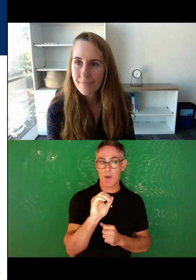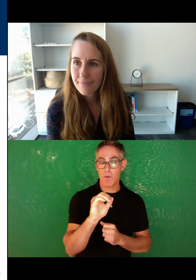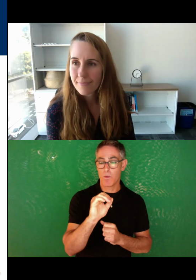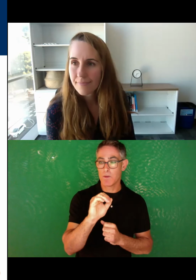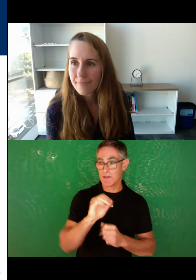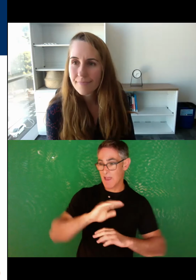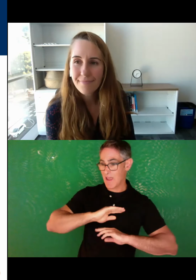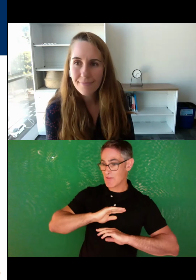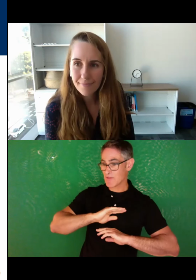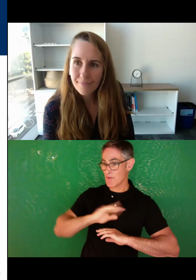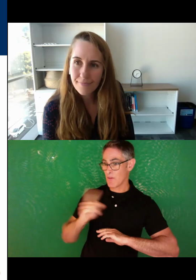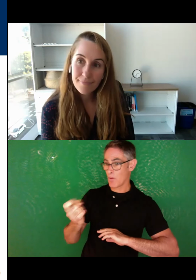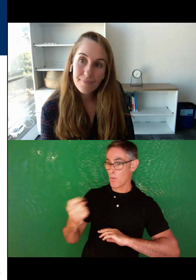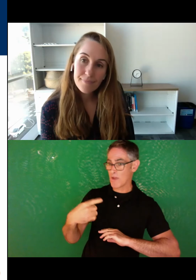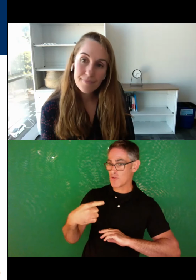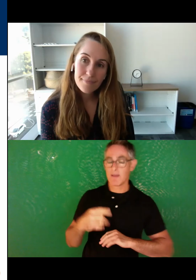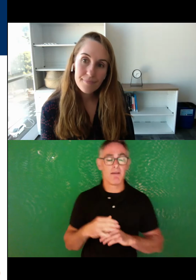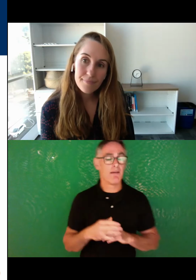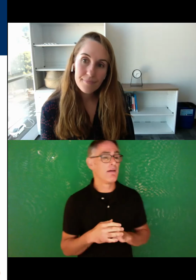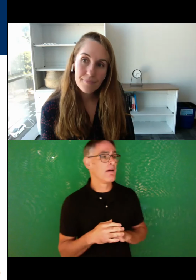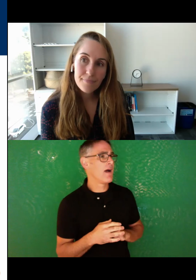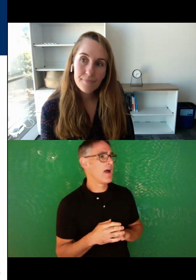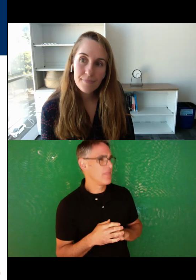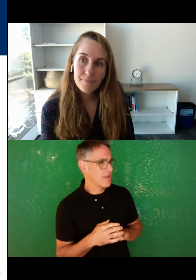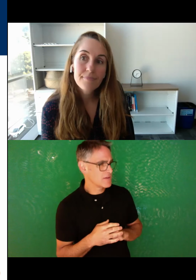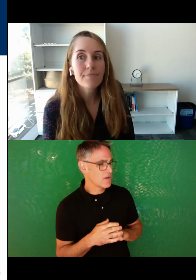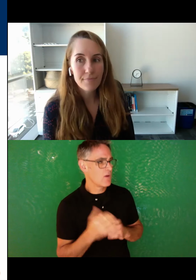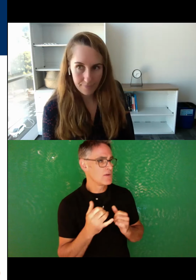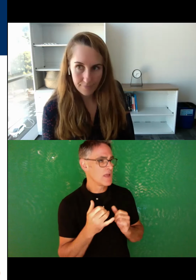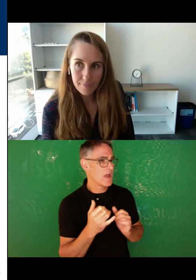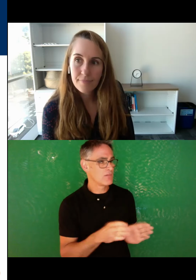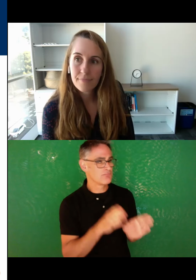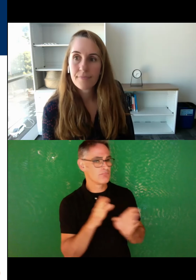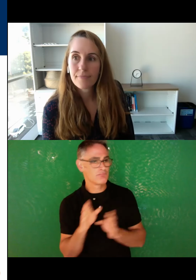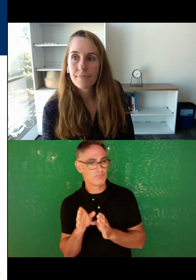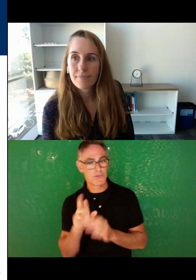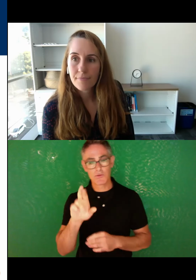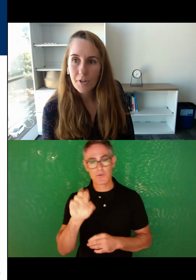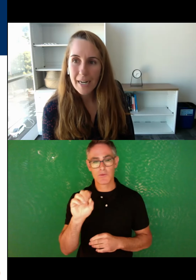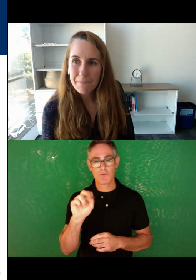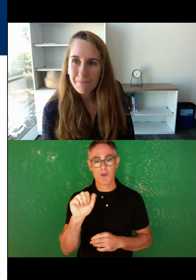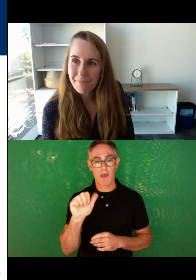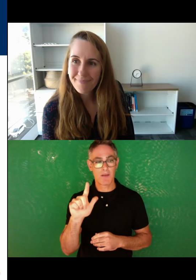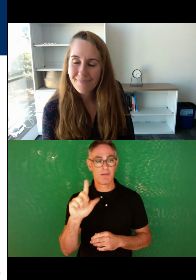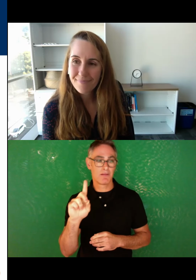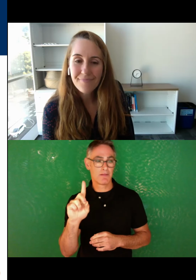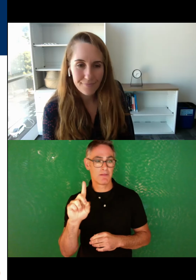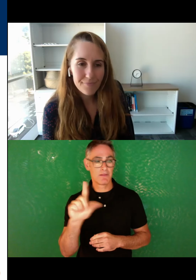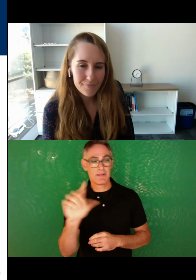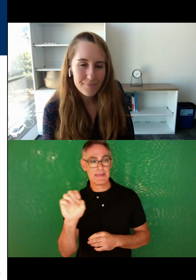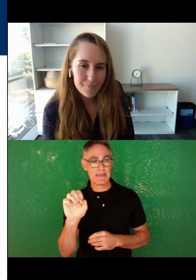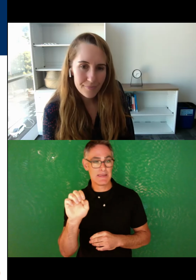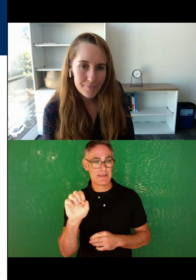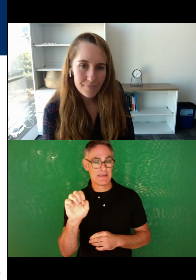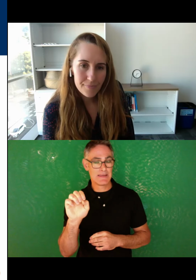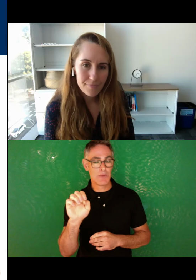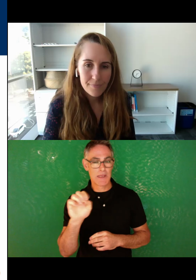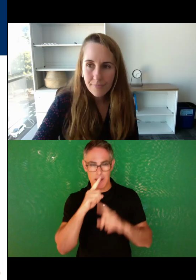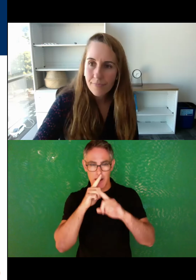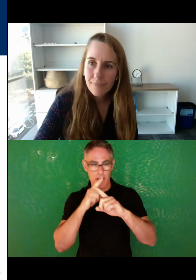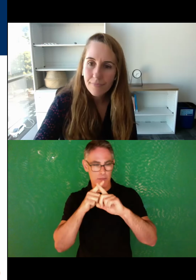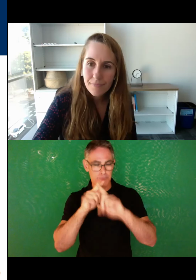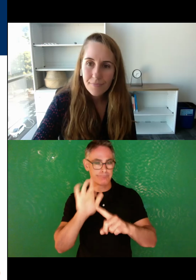I think so. Why don't we go now to Ronald Lee? We can unmute you, your hands up, so you can ask your question directly. Hello,